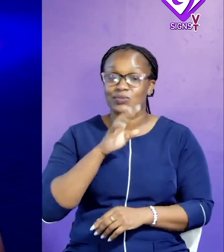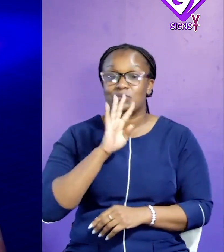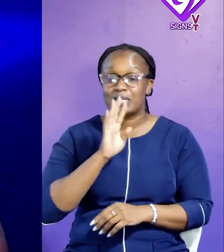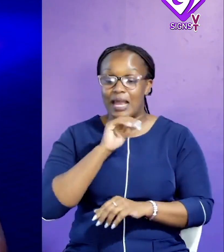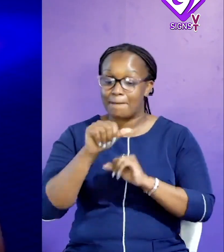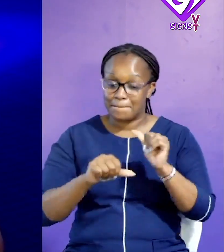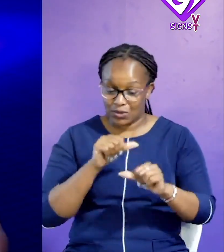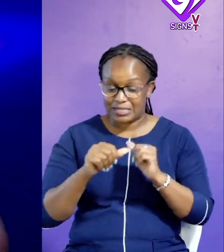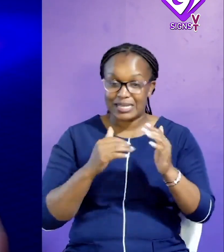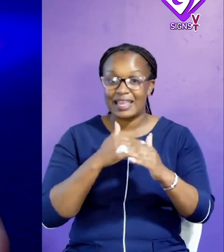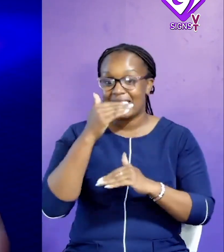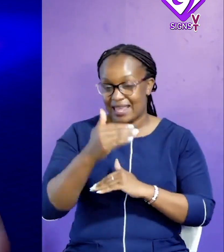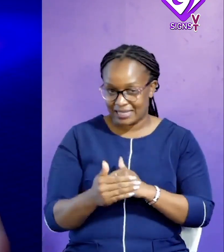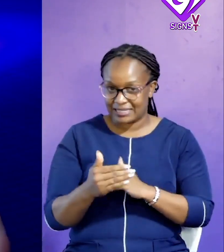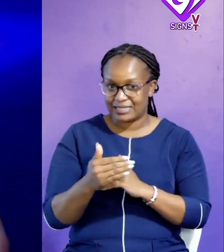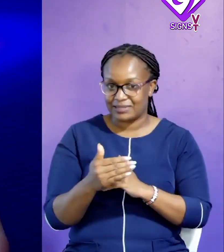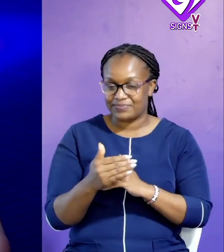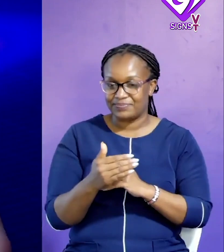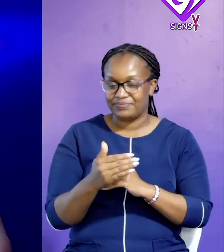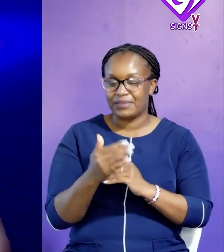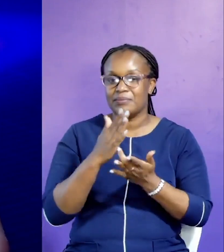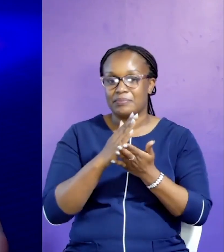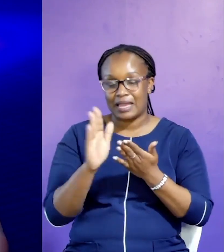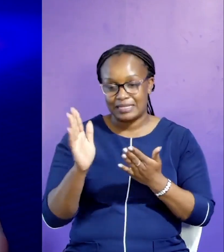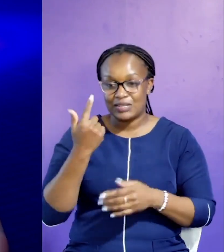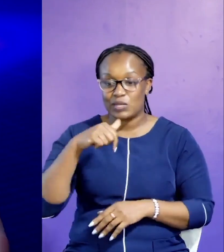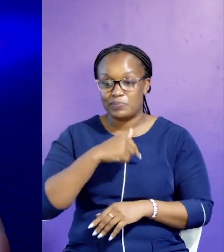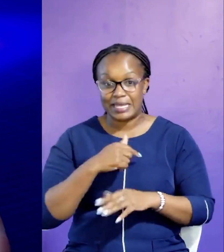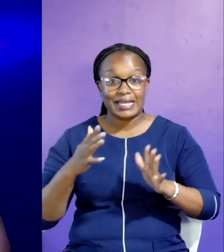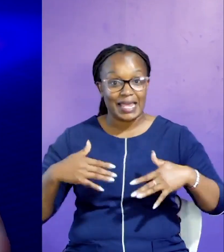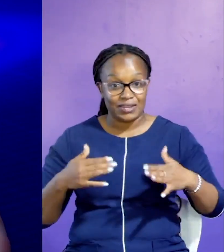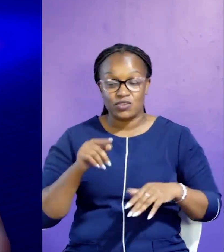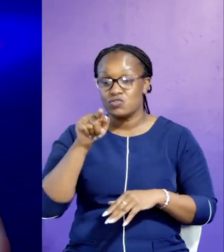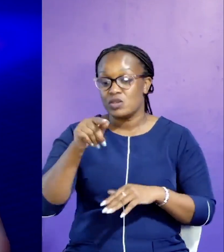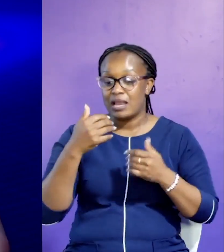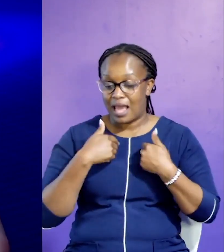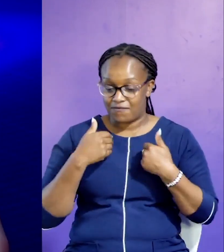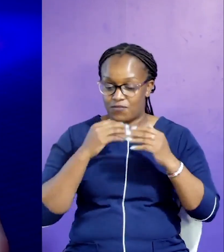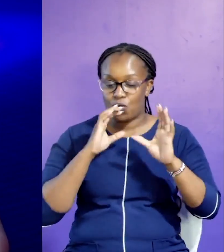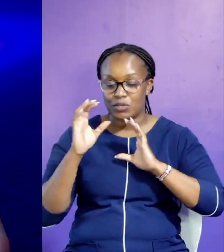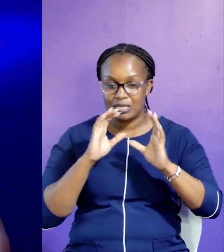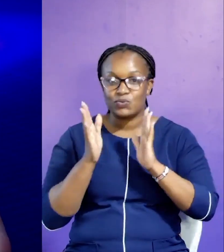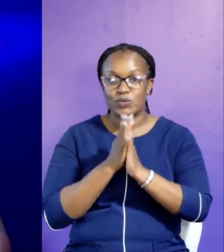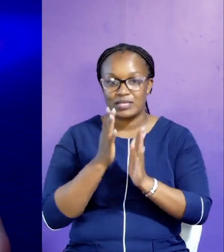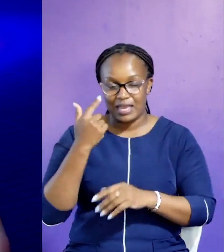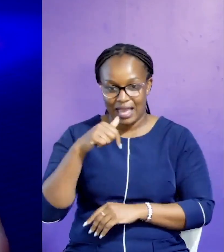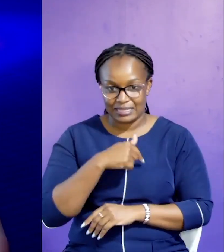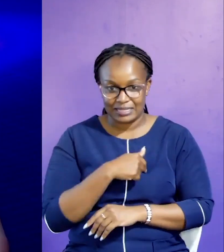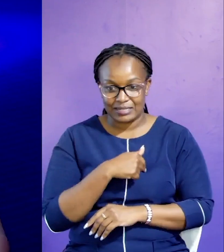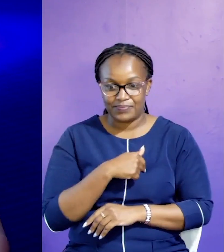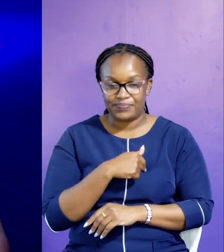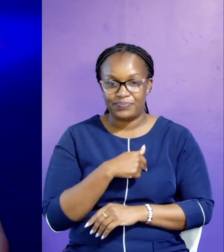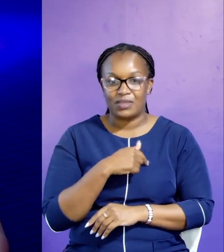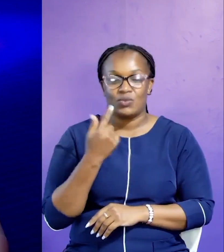next episode, and we'll be glad that you have communicated to us. We had Richard,